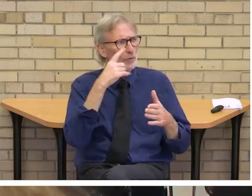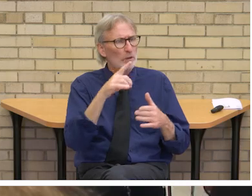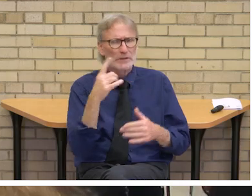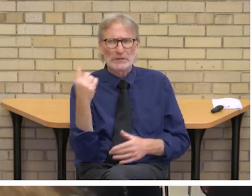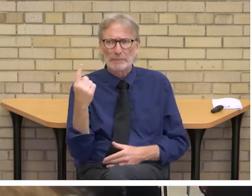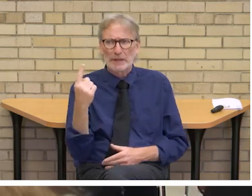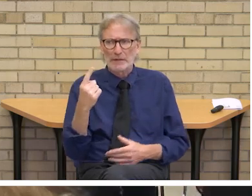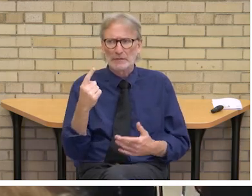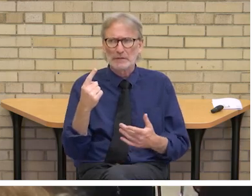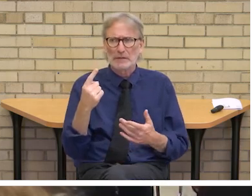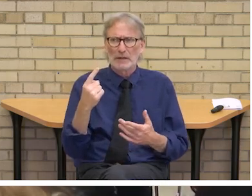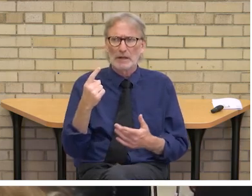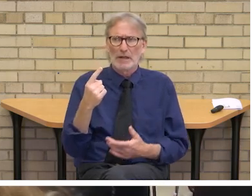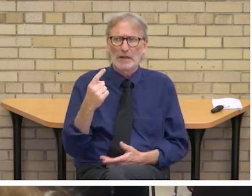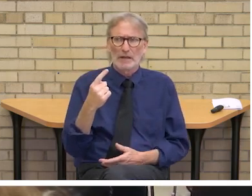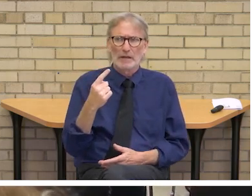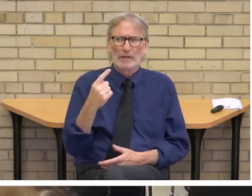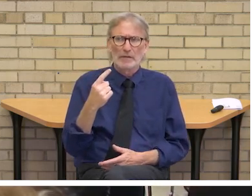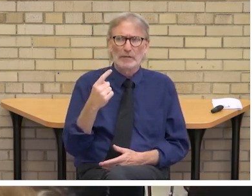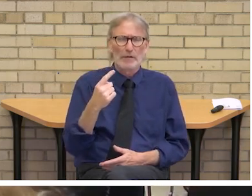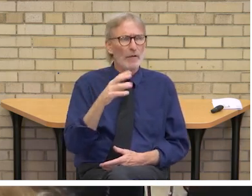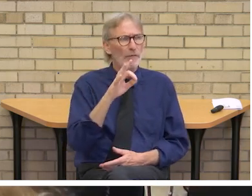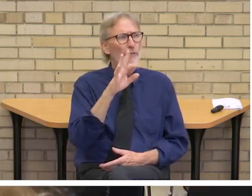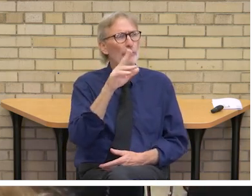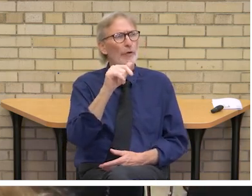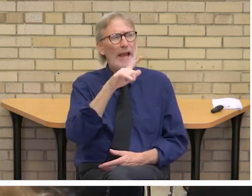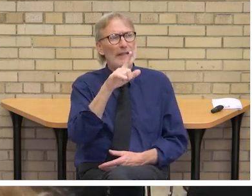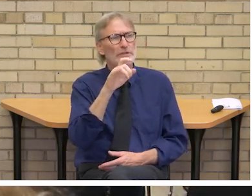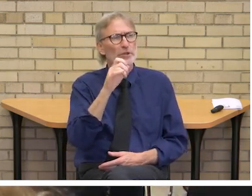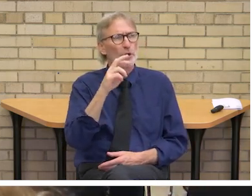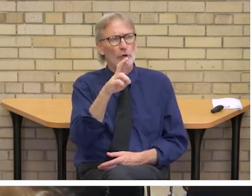be? I sure can.